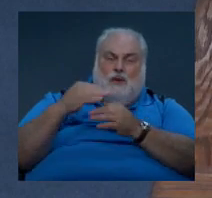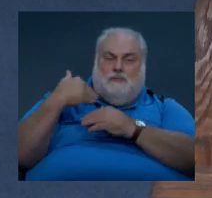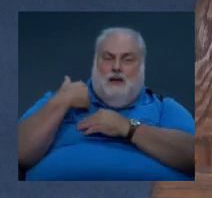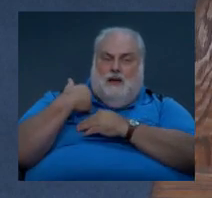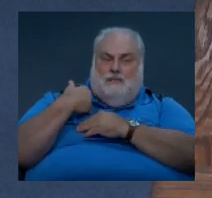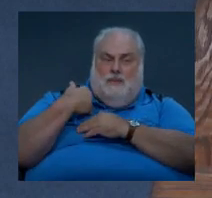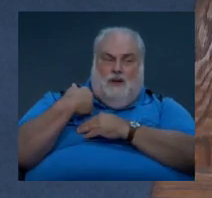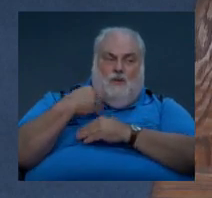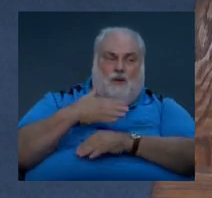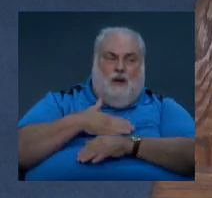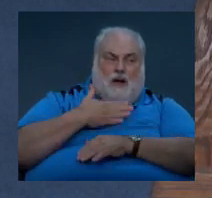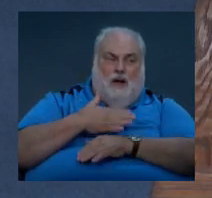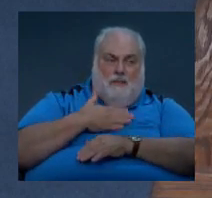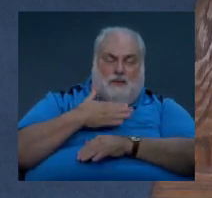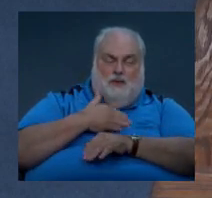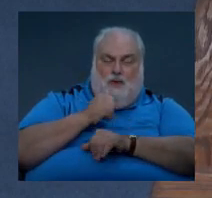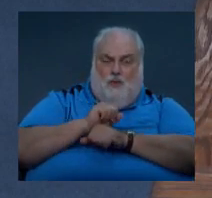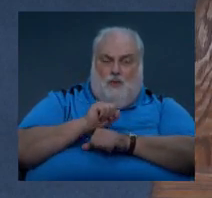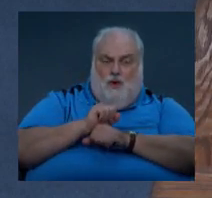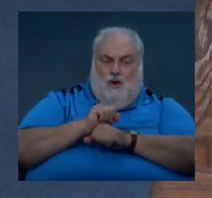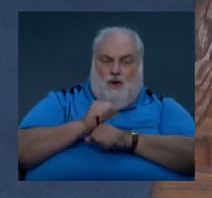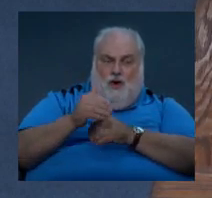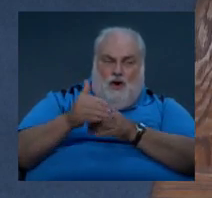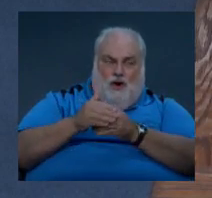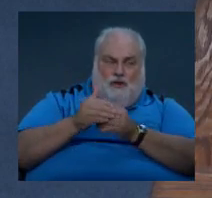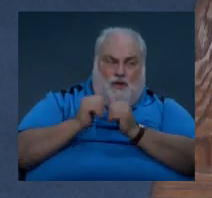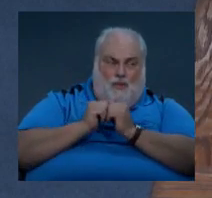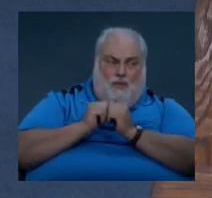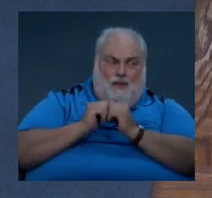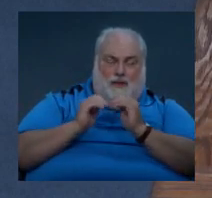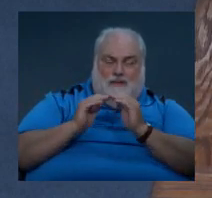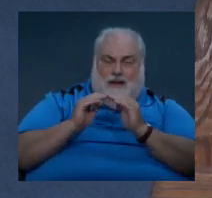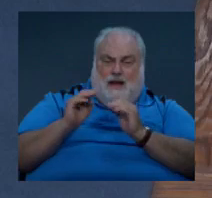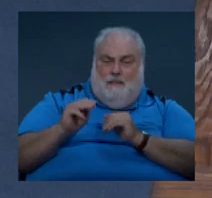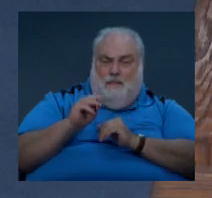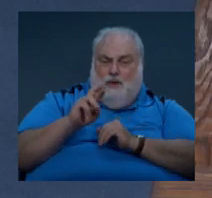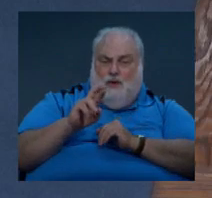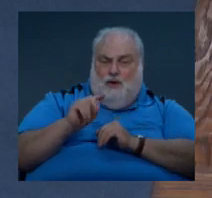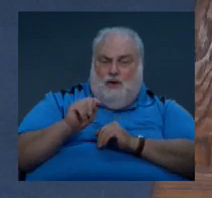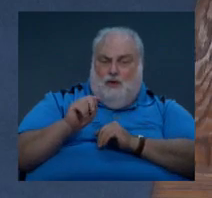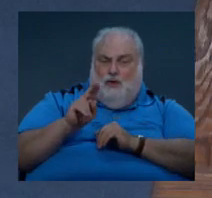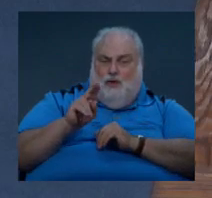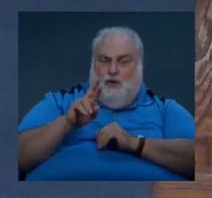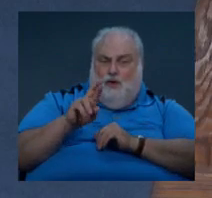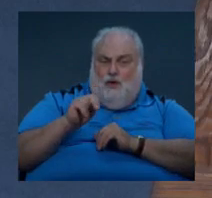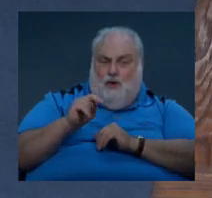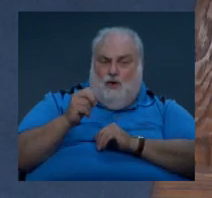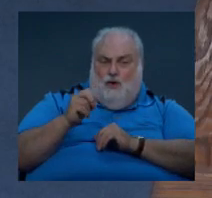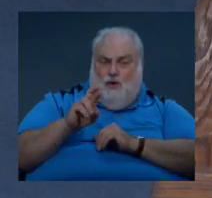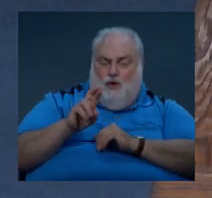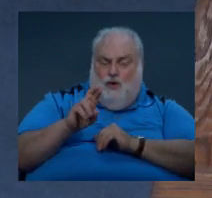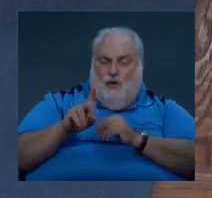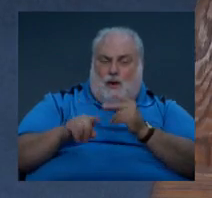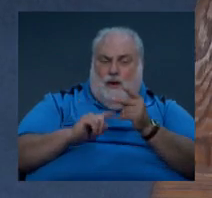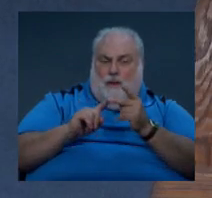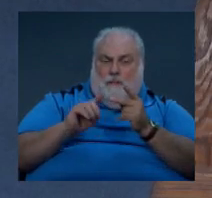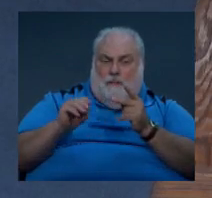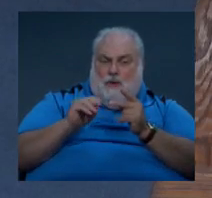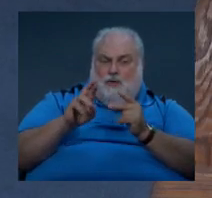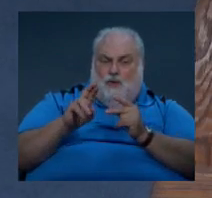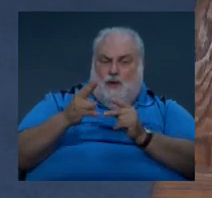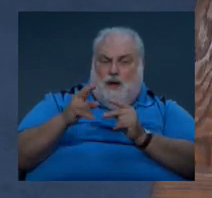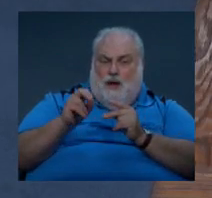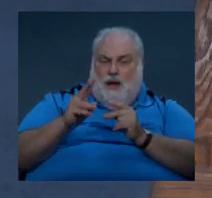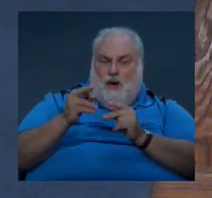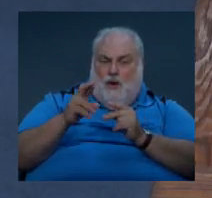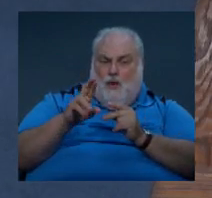proud to be a partner and working closely with the city, Mr. Turner, of course, and Mr. Howard in this department. And again,